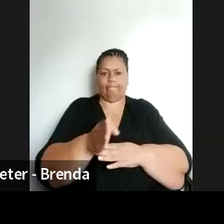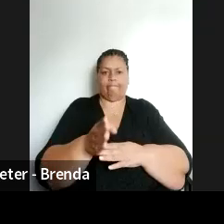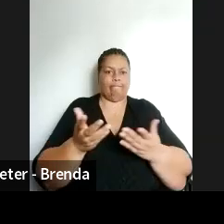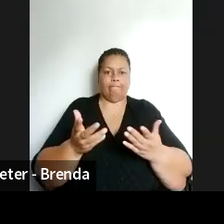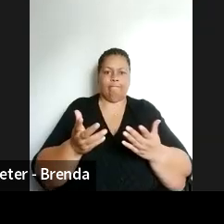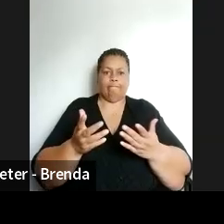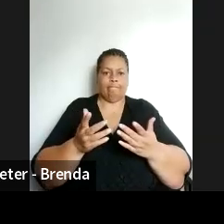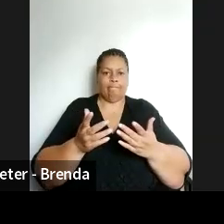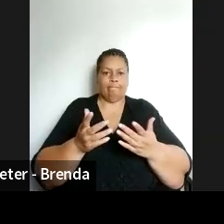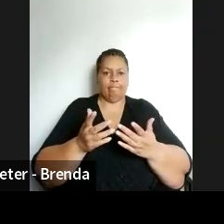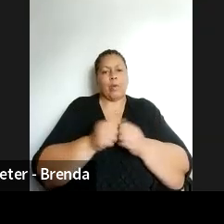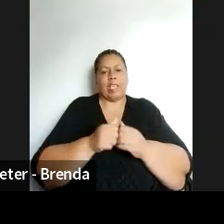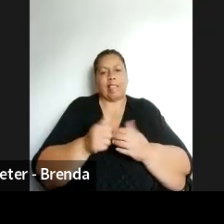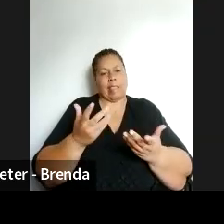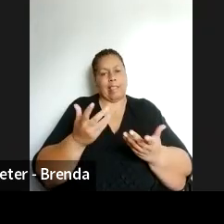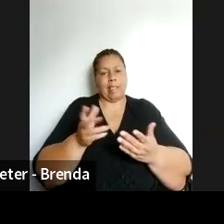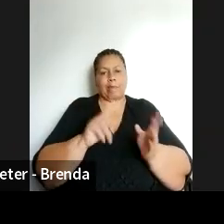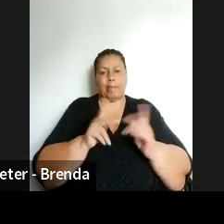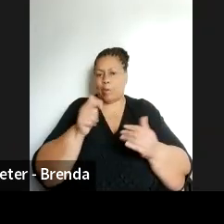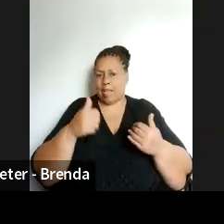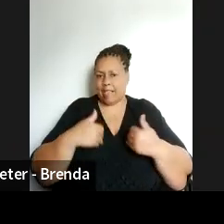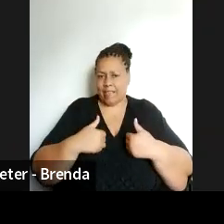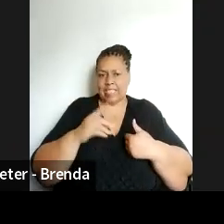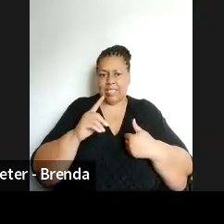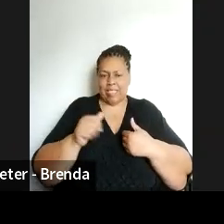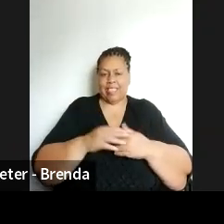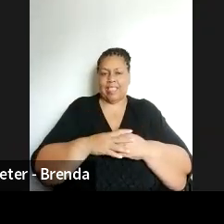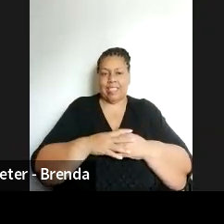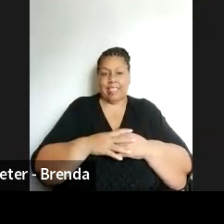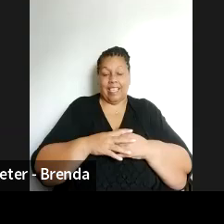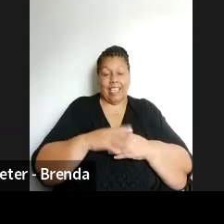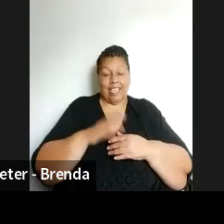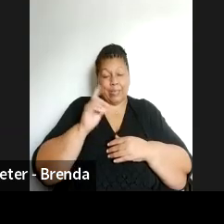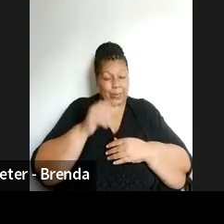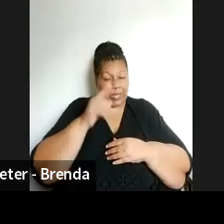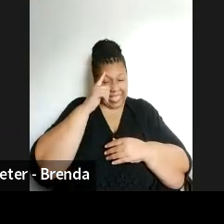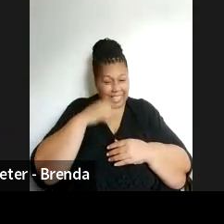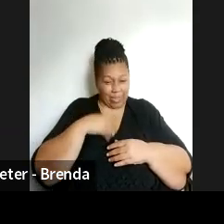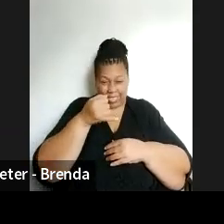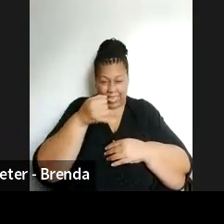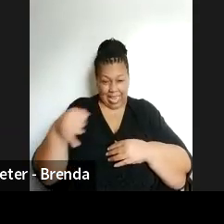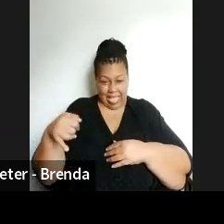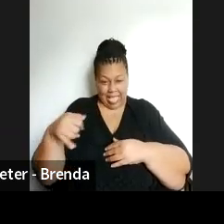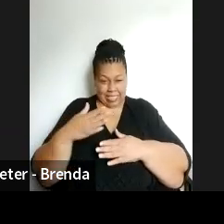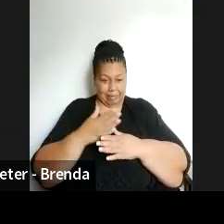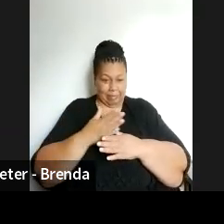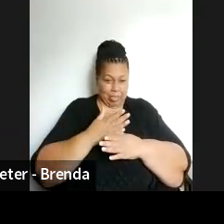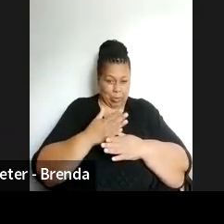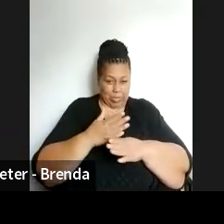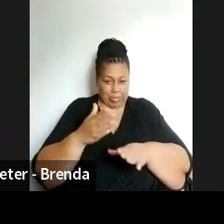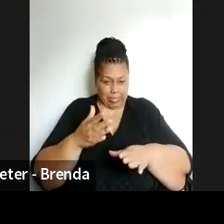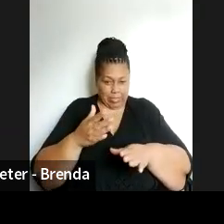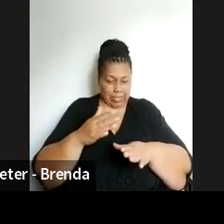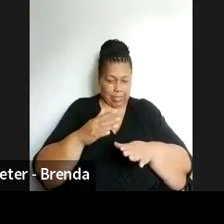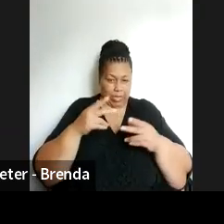who has a disability and who doesn't. I do think there was a line between who you can physically see they